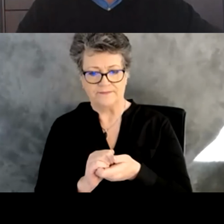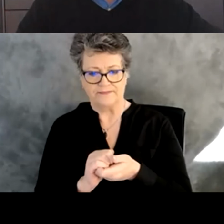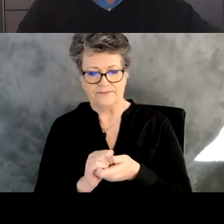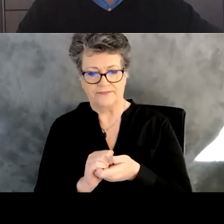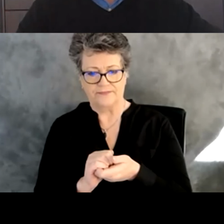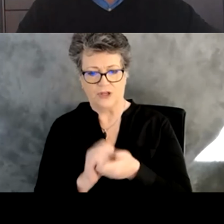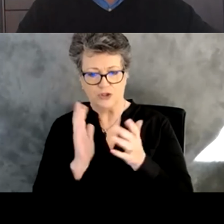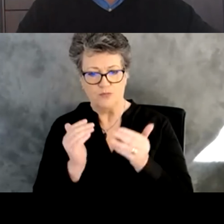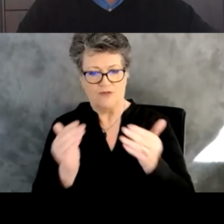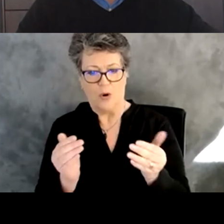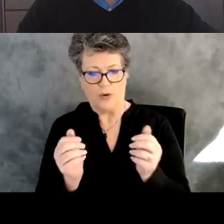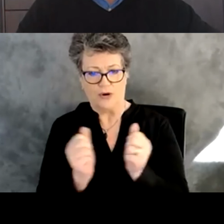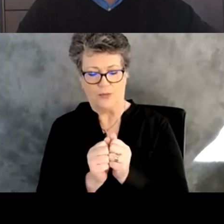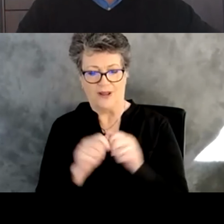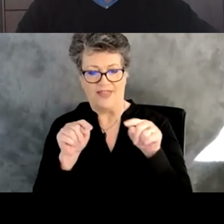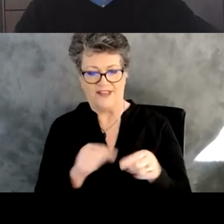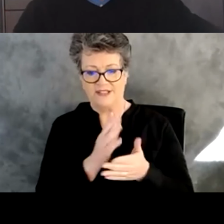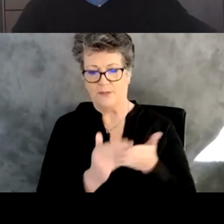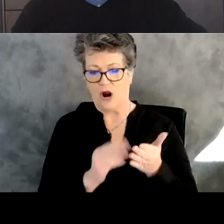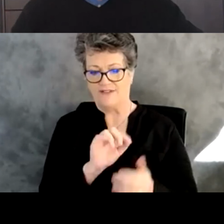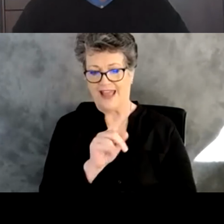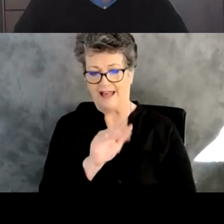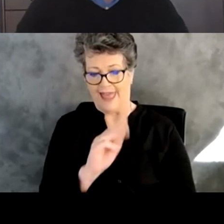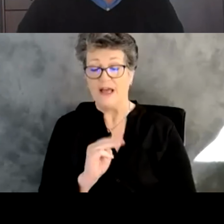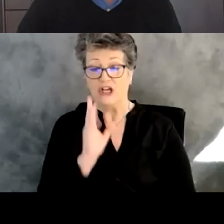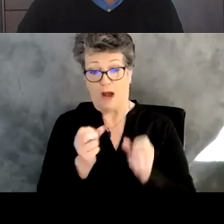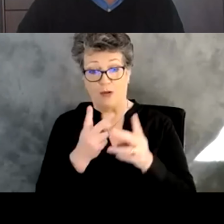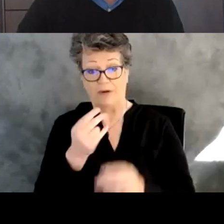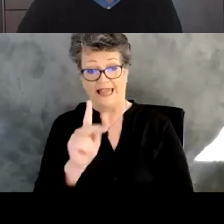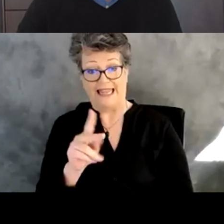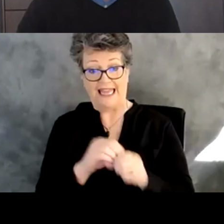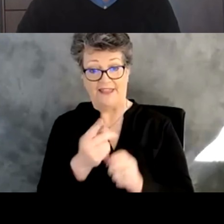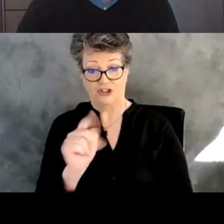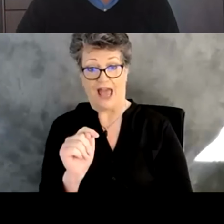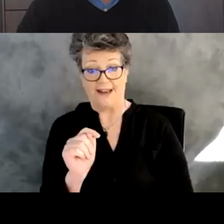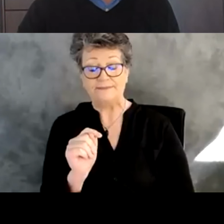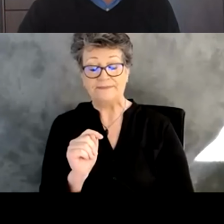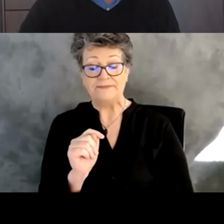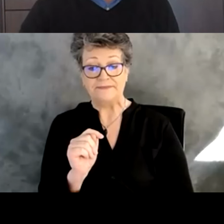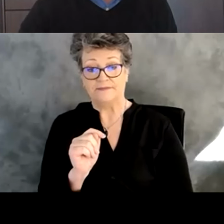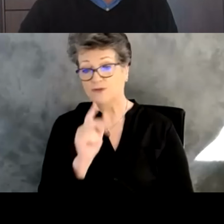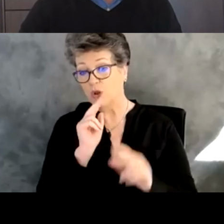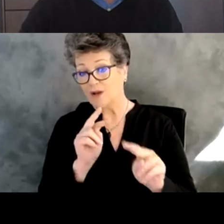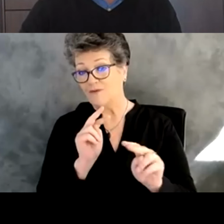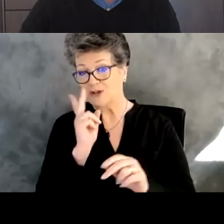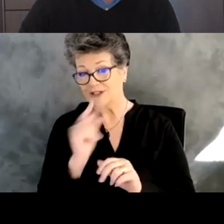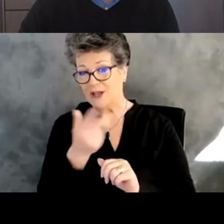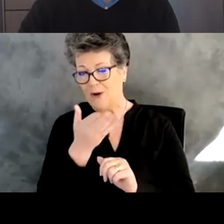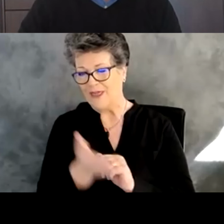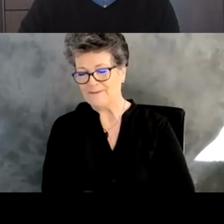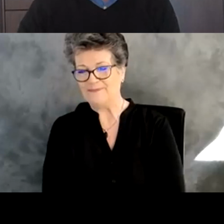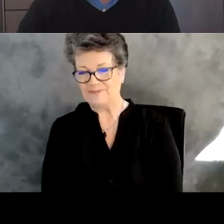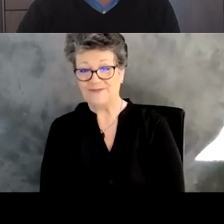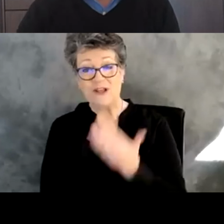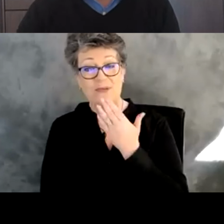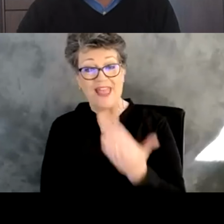to move forward with this aspect of CalAIM. So I will put the link up in chat, but look forward to seeing you all there as well. So